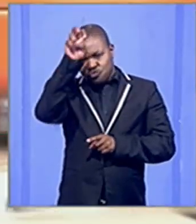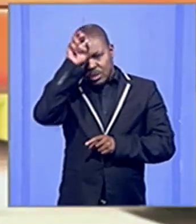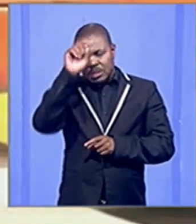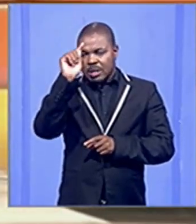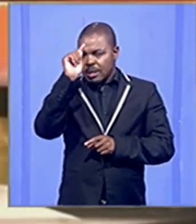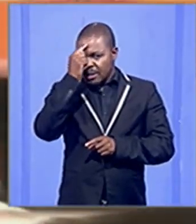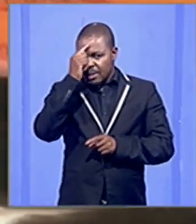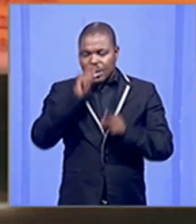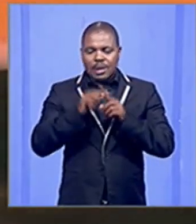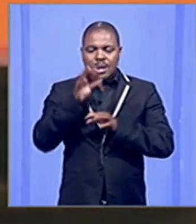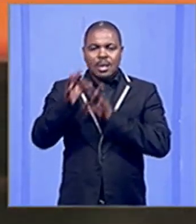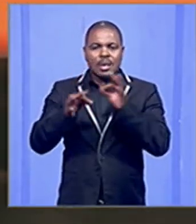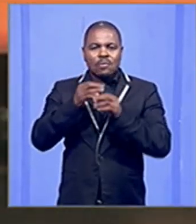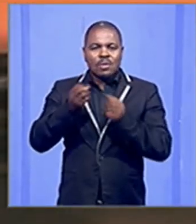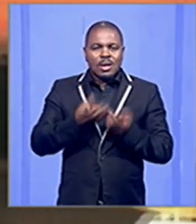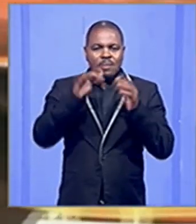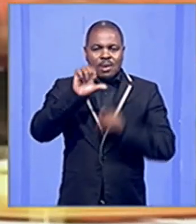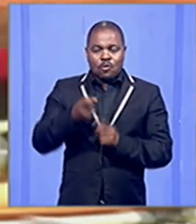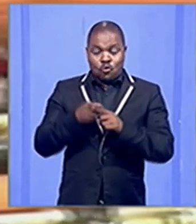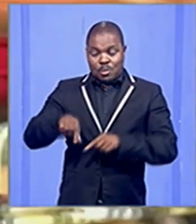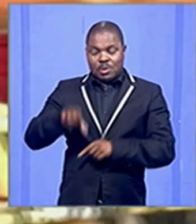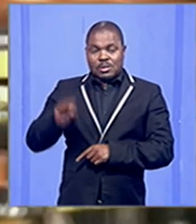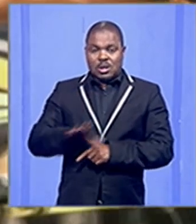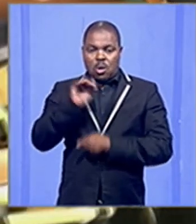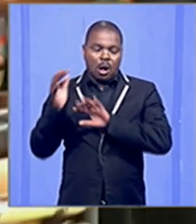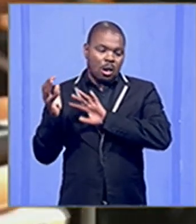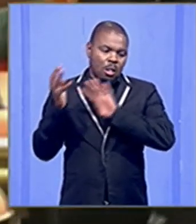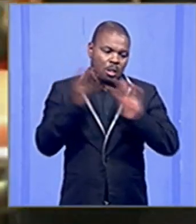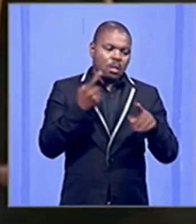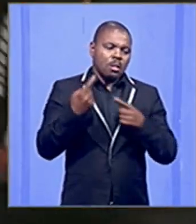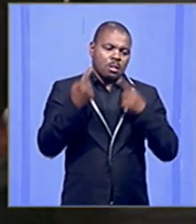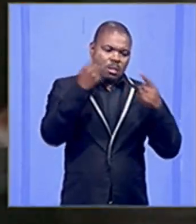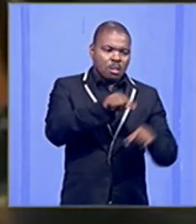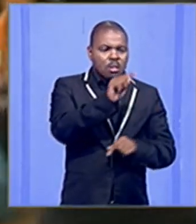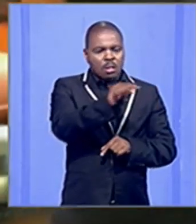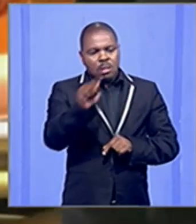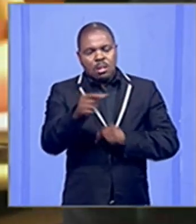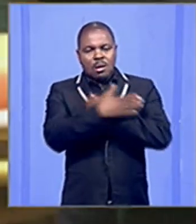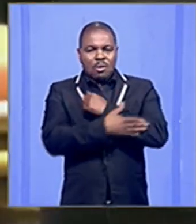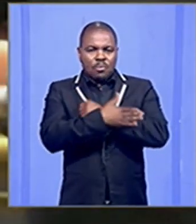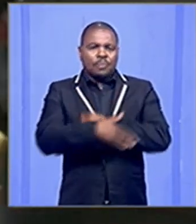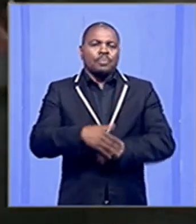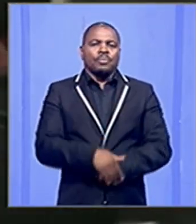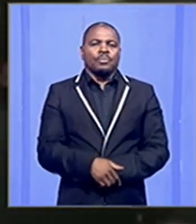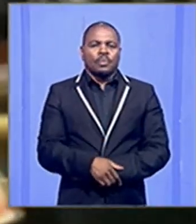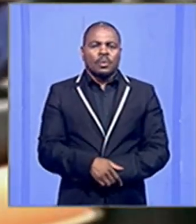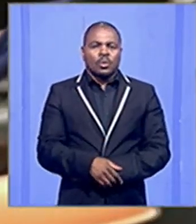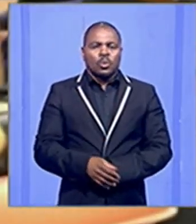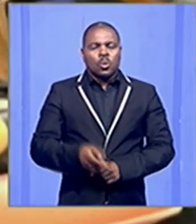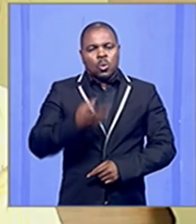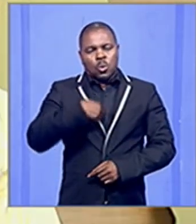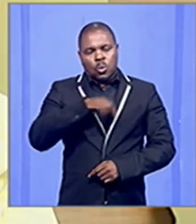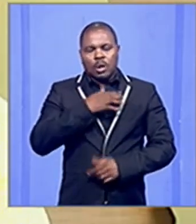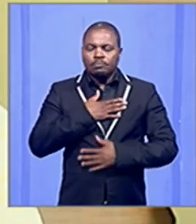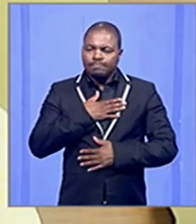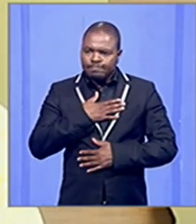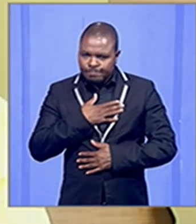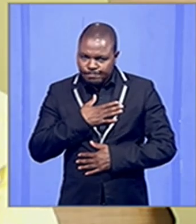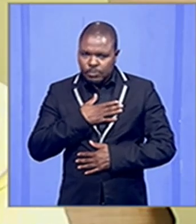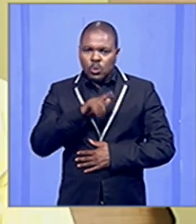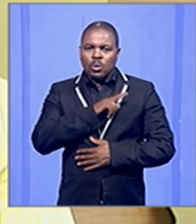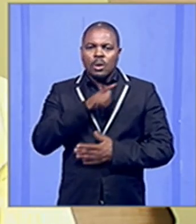le Gift of the Givers ya Afrika Borwa di ntse di fihla dinaheng tse amehileng. We are very grateful for the press